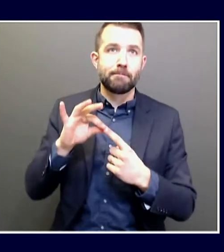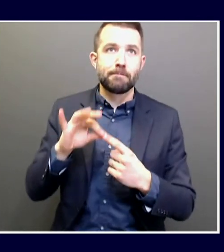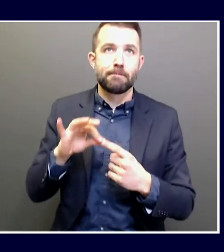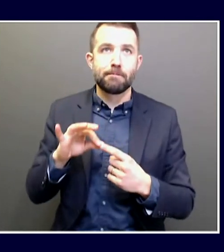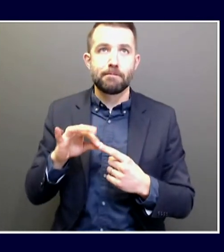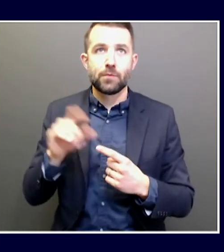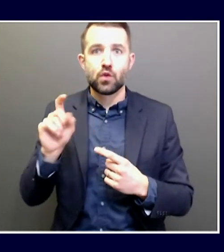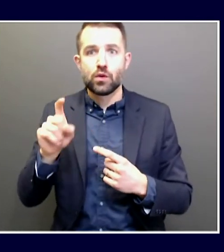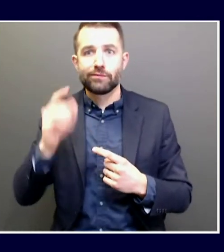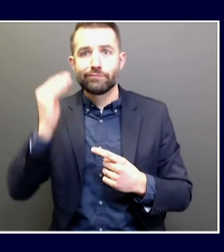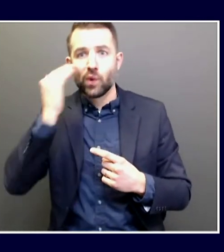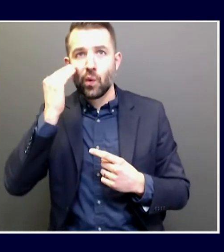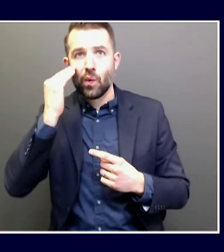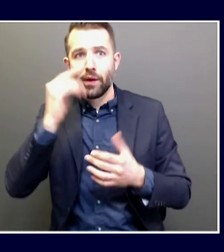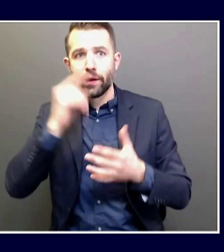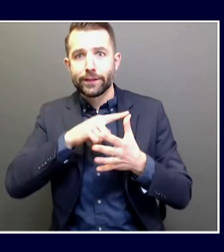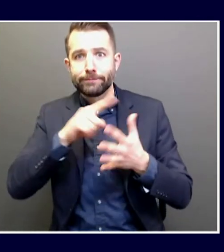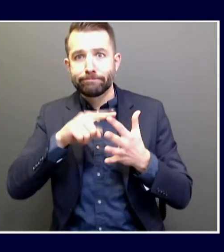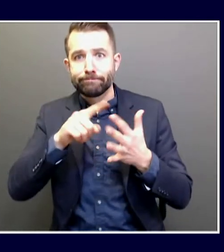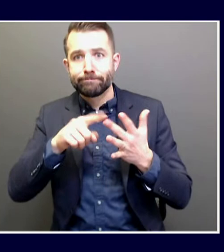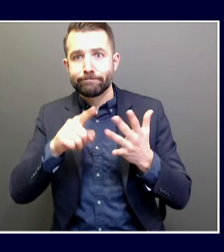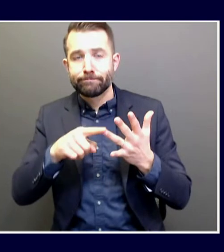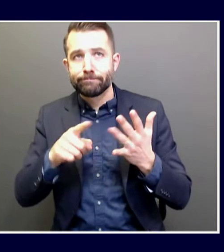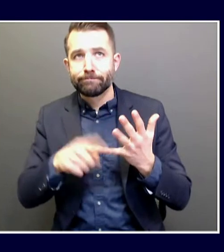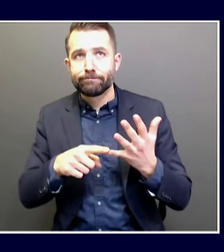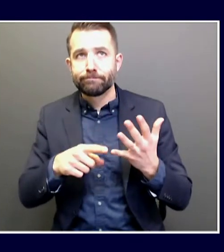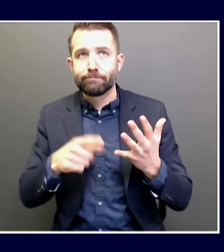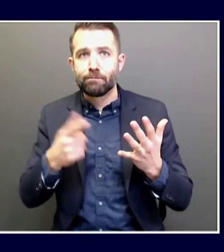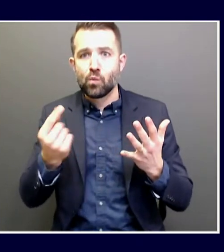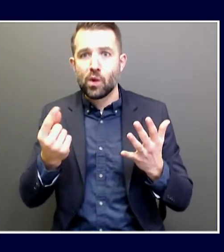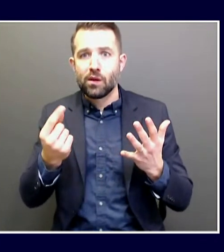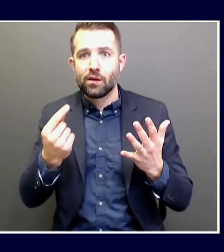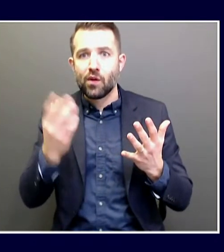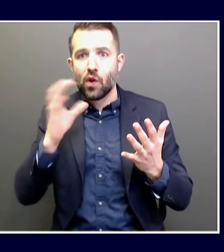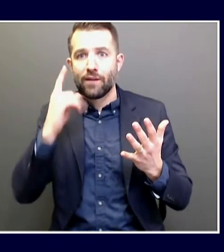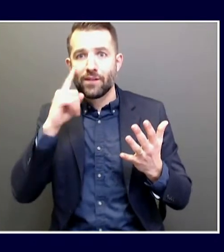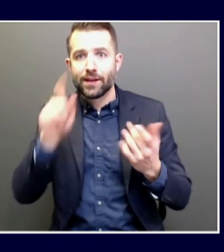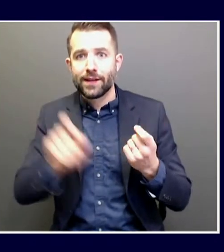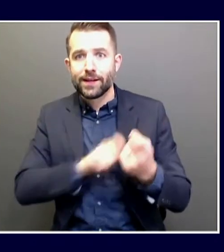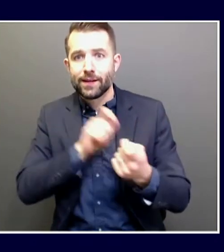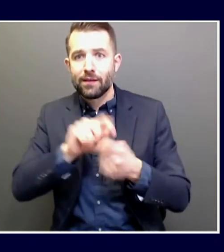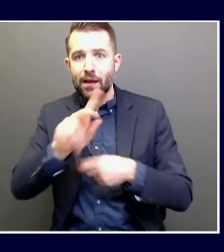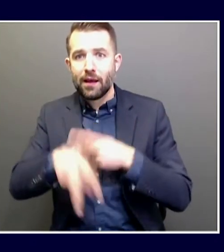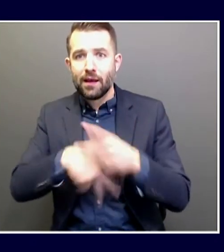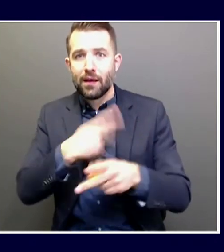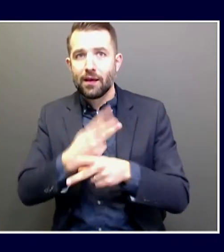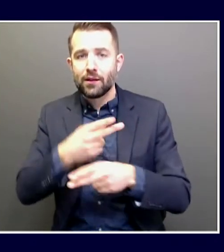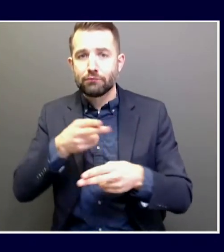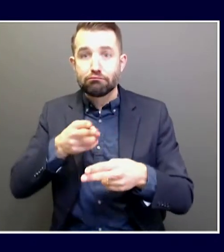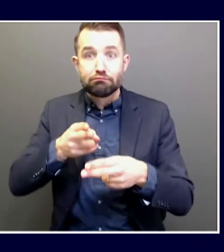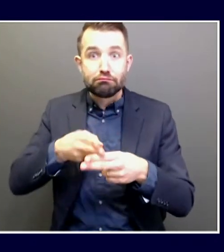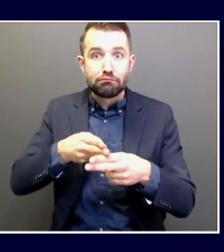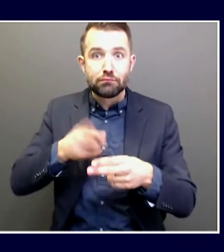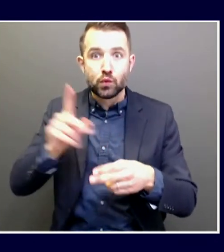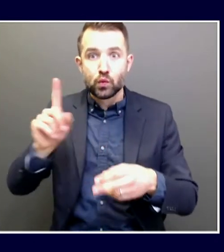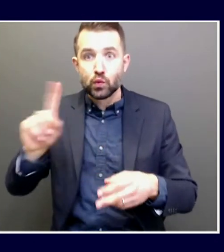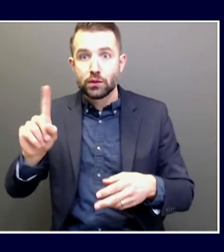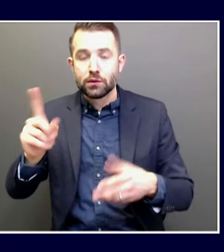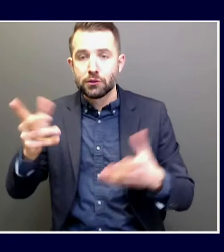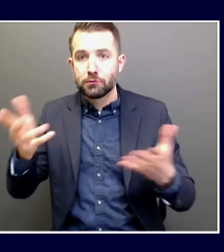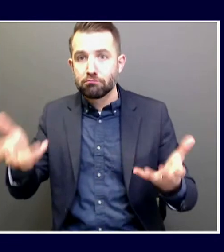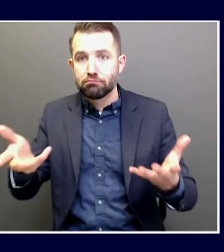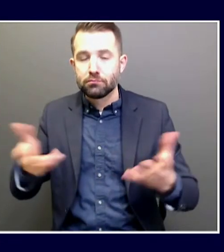what specifically should they be looking for? So recognizing the question that Allegra